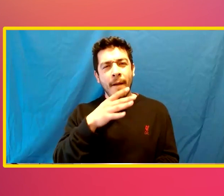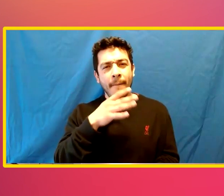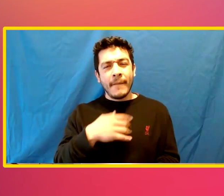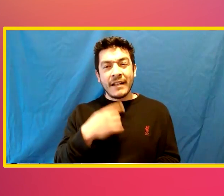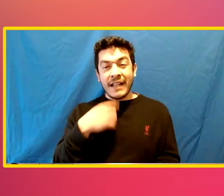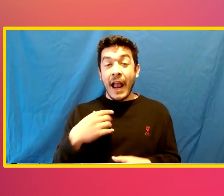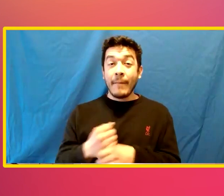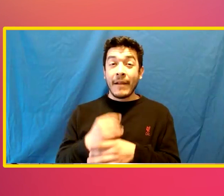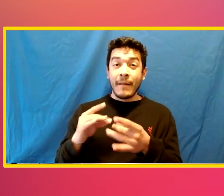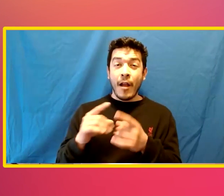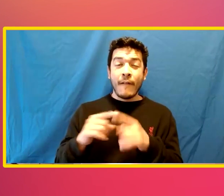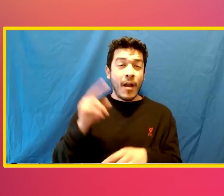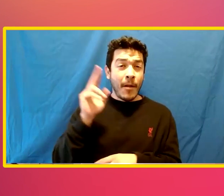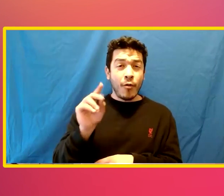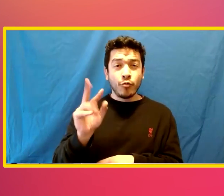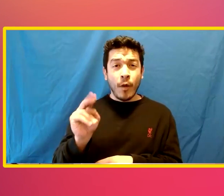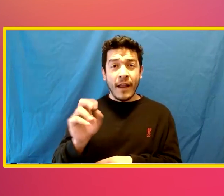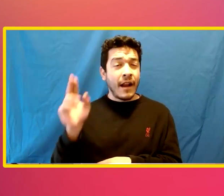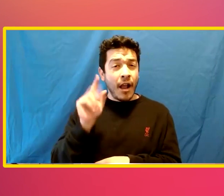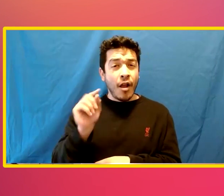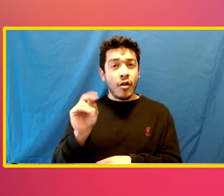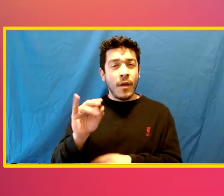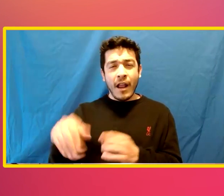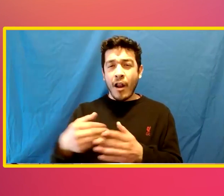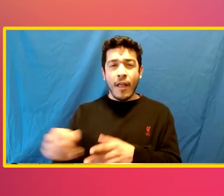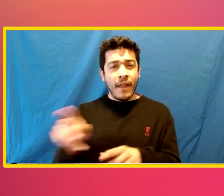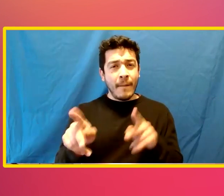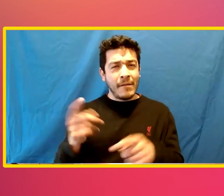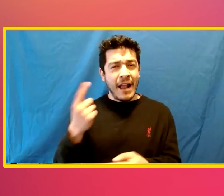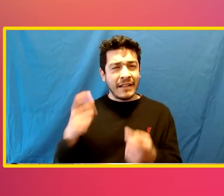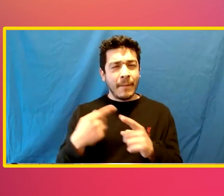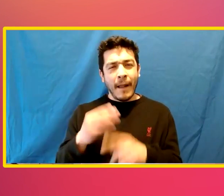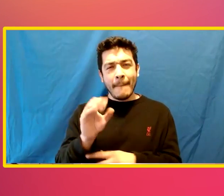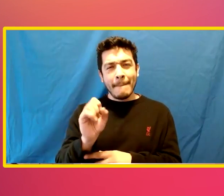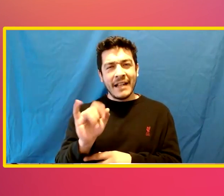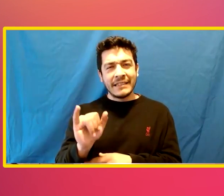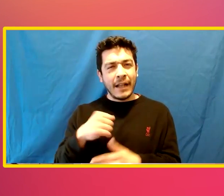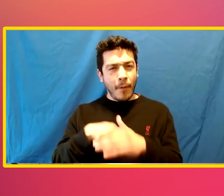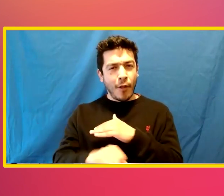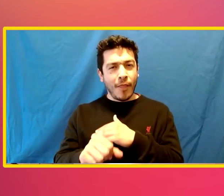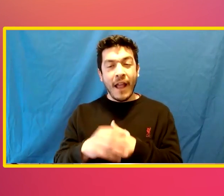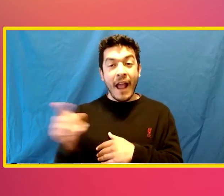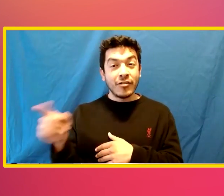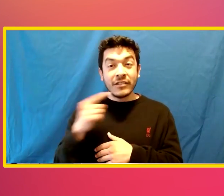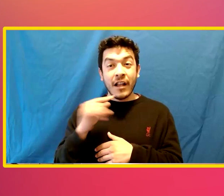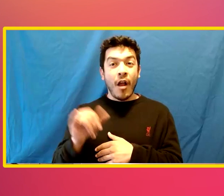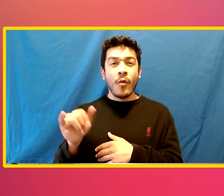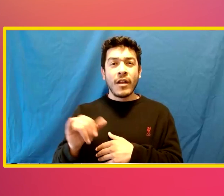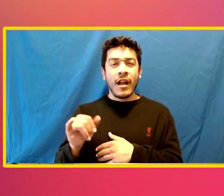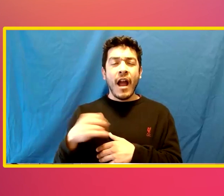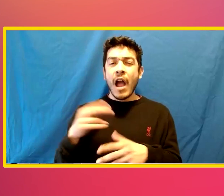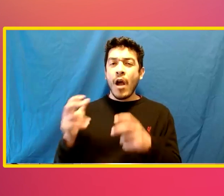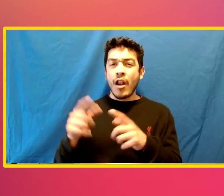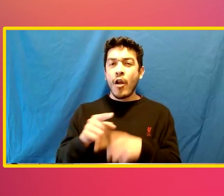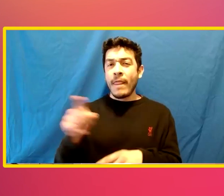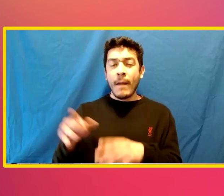I'm getting messages from Uncle Dwayne and Uncle Tony and all these people asking me about Betsy's birthing. And she's like, oh, yeah, I was listening